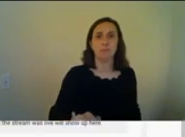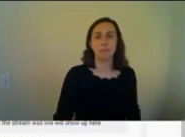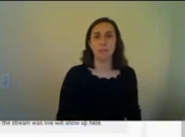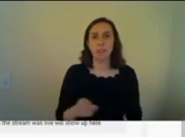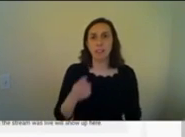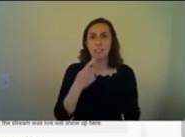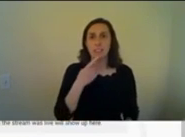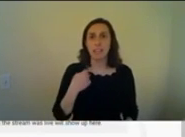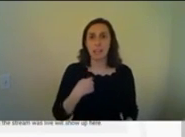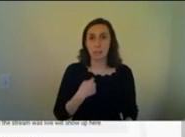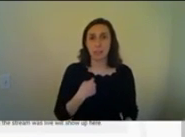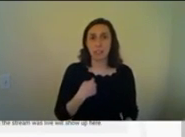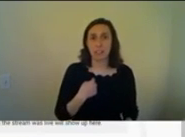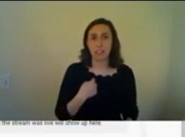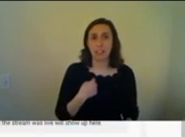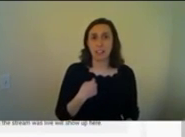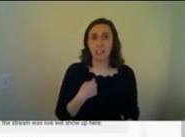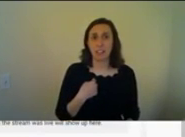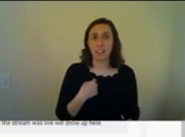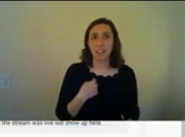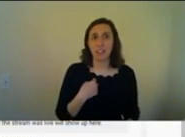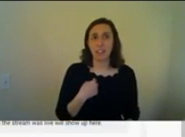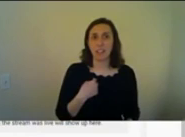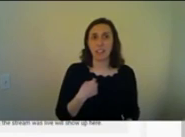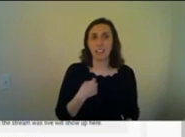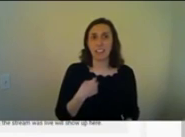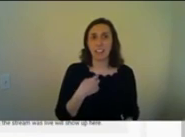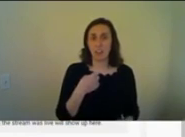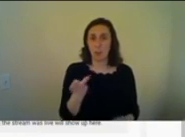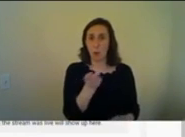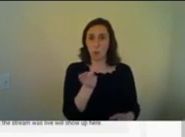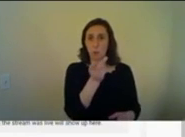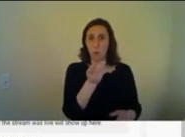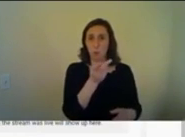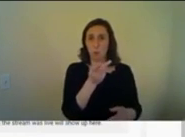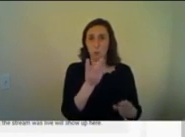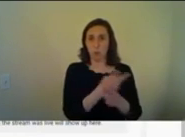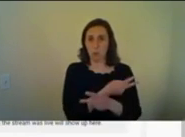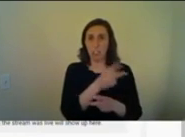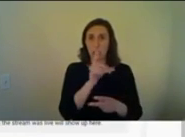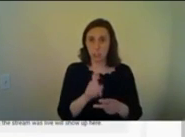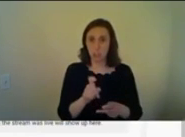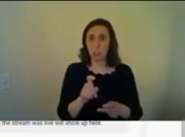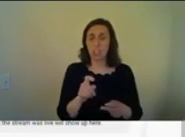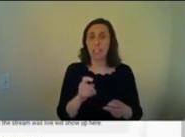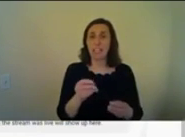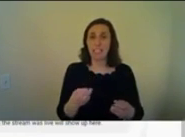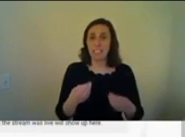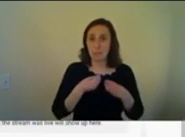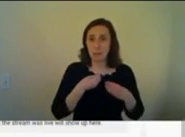these two things multiplied by each other should give me what's upstairs. Well, let's verify that. Let's make sure our division algorithm is